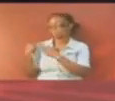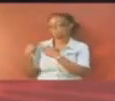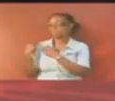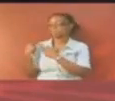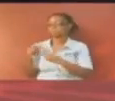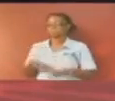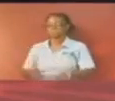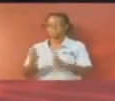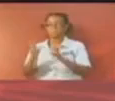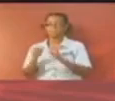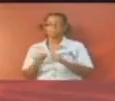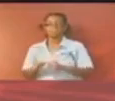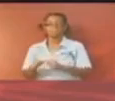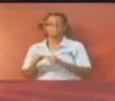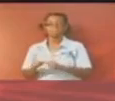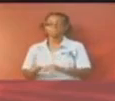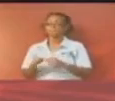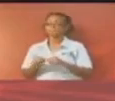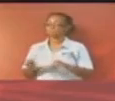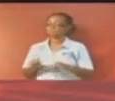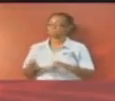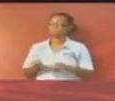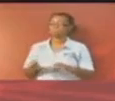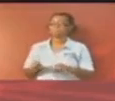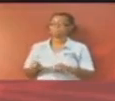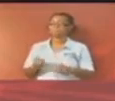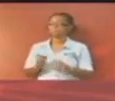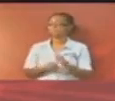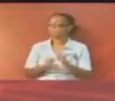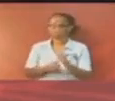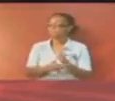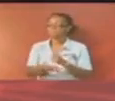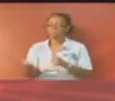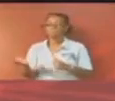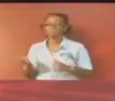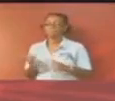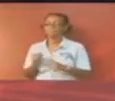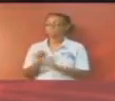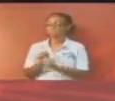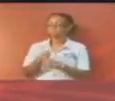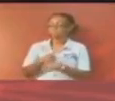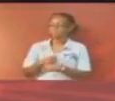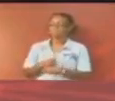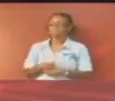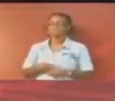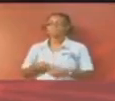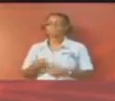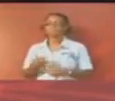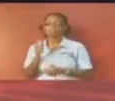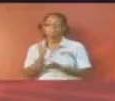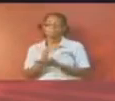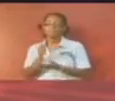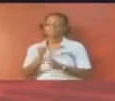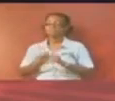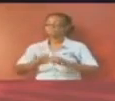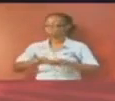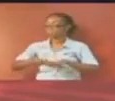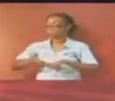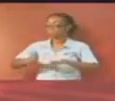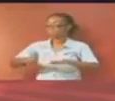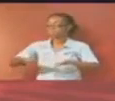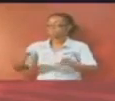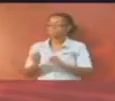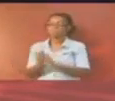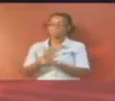to continue to practice the public health interventions. That is the COVID-19